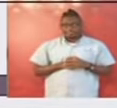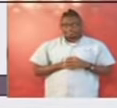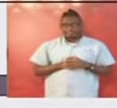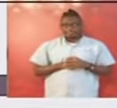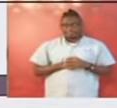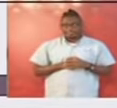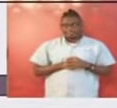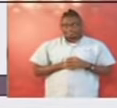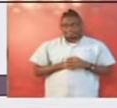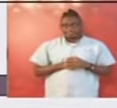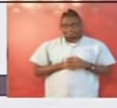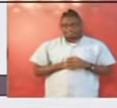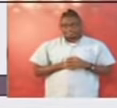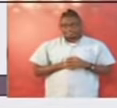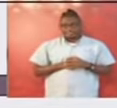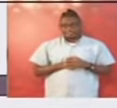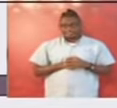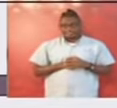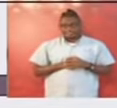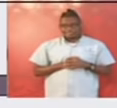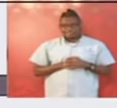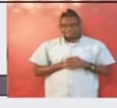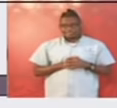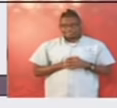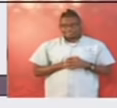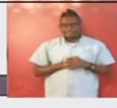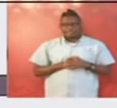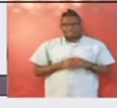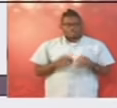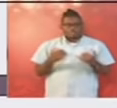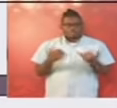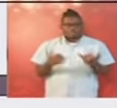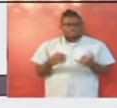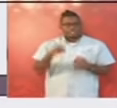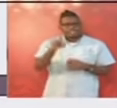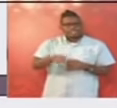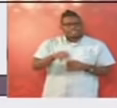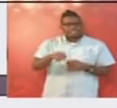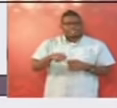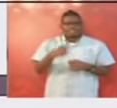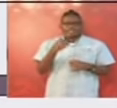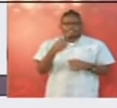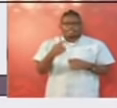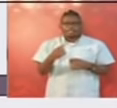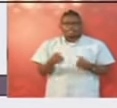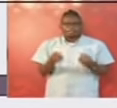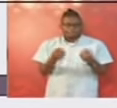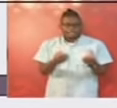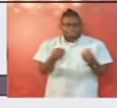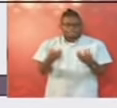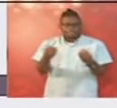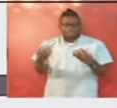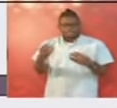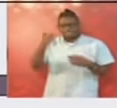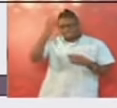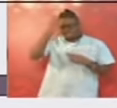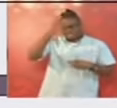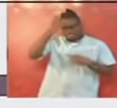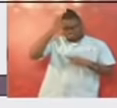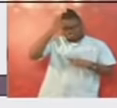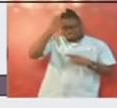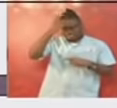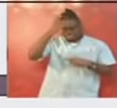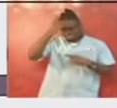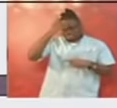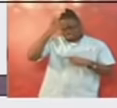It would be remiss of me to not mention that many of these chronic illnesses have been associated, like